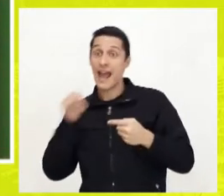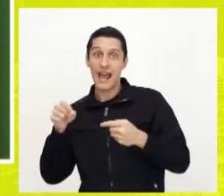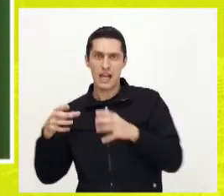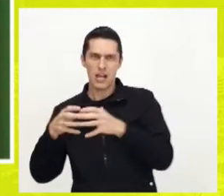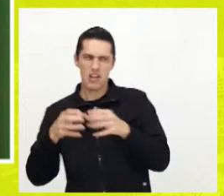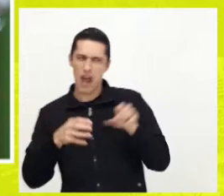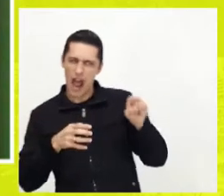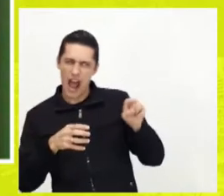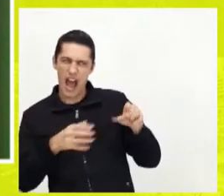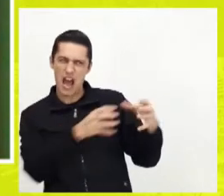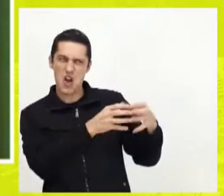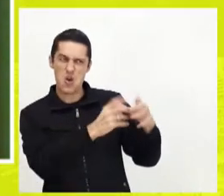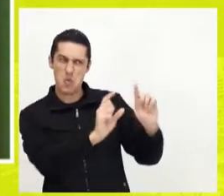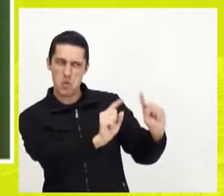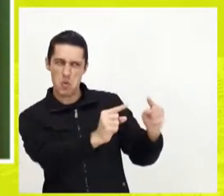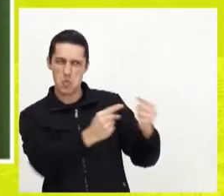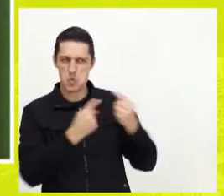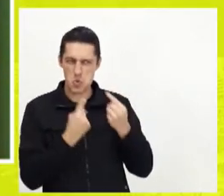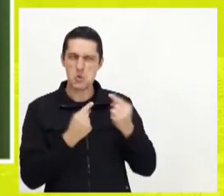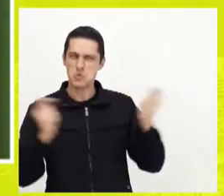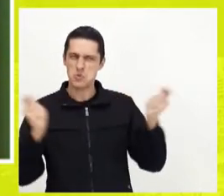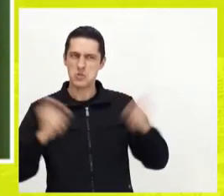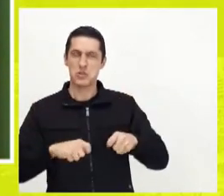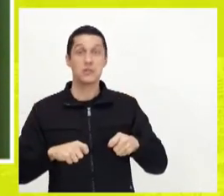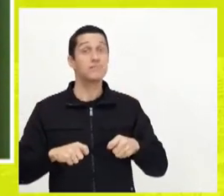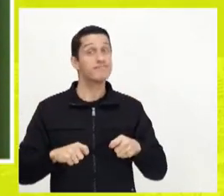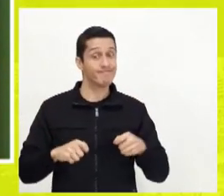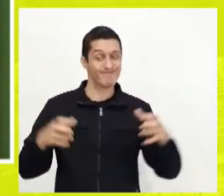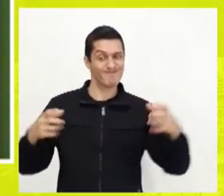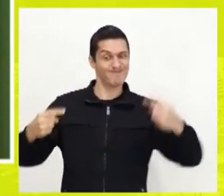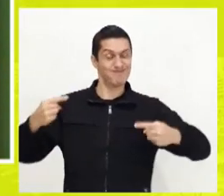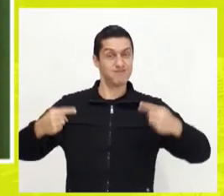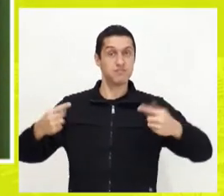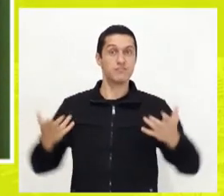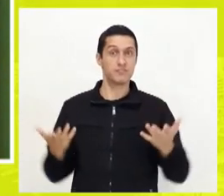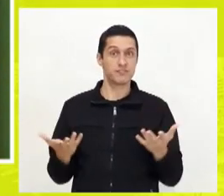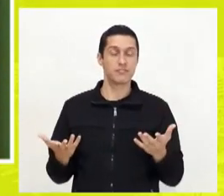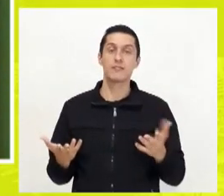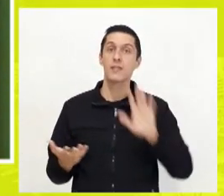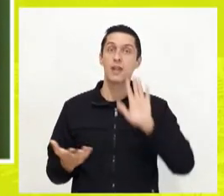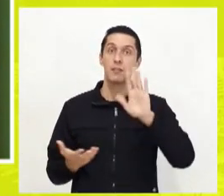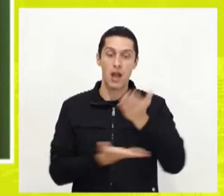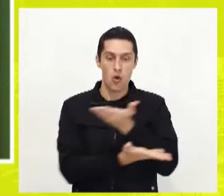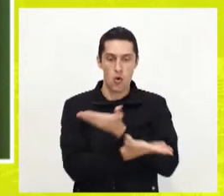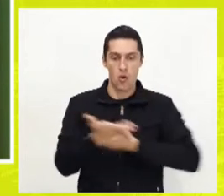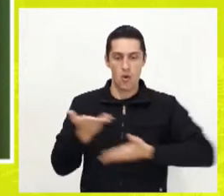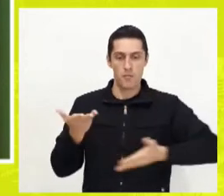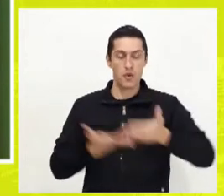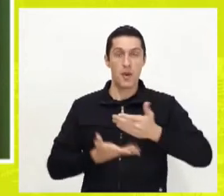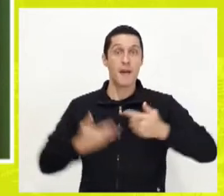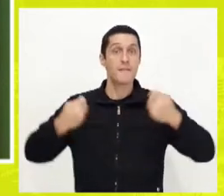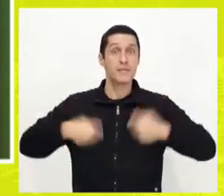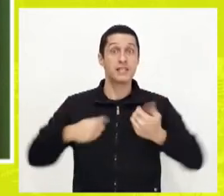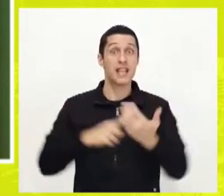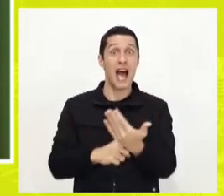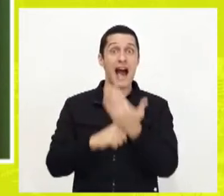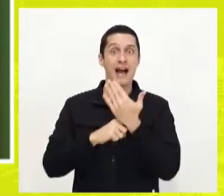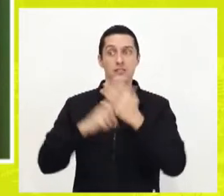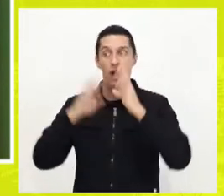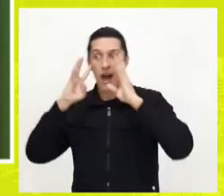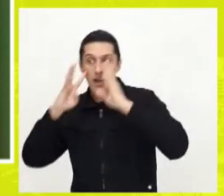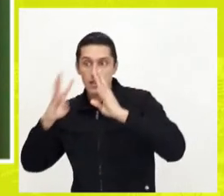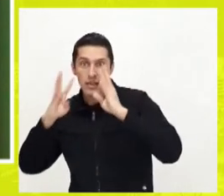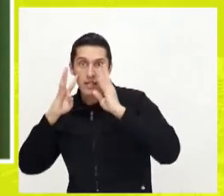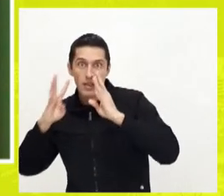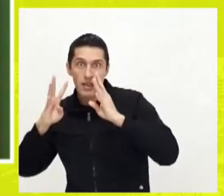versa it's important for the collaboration to mix it makes it possible for us to to hear